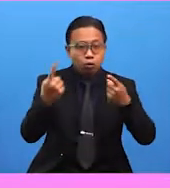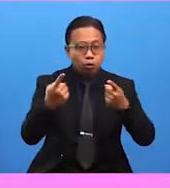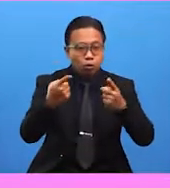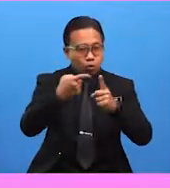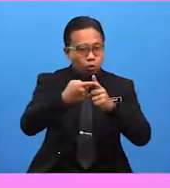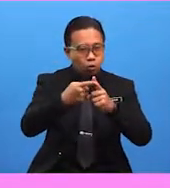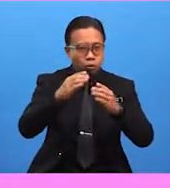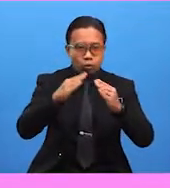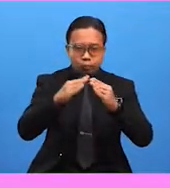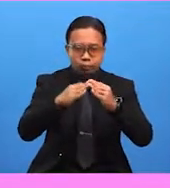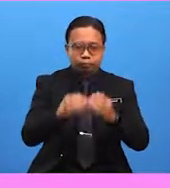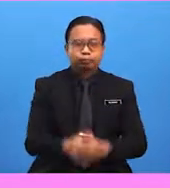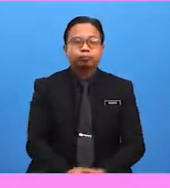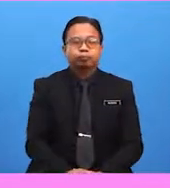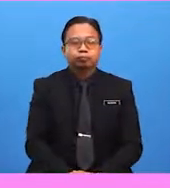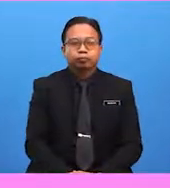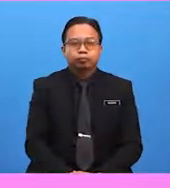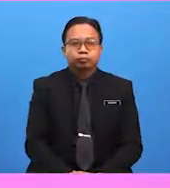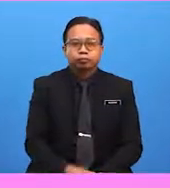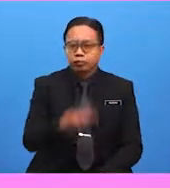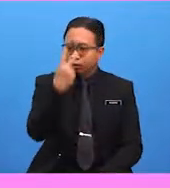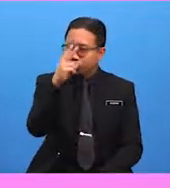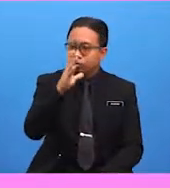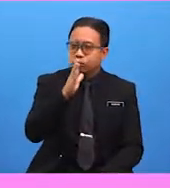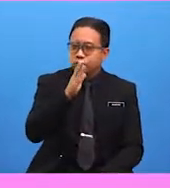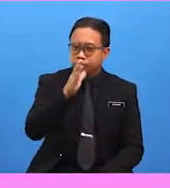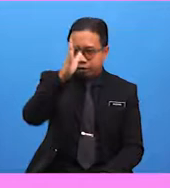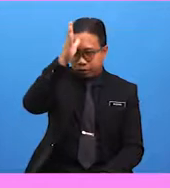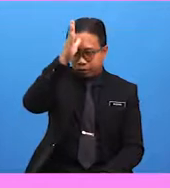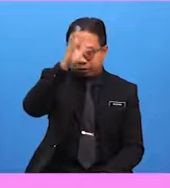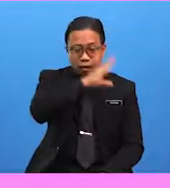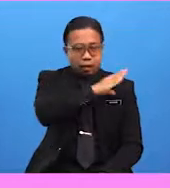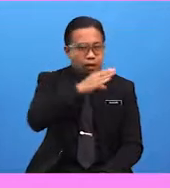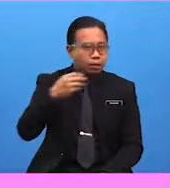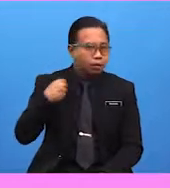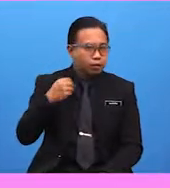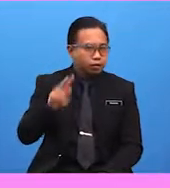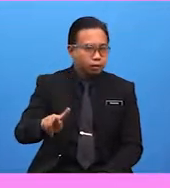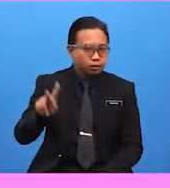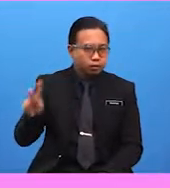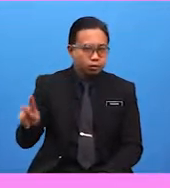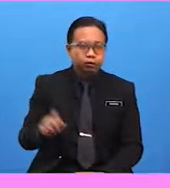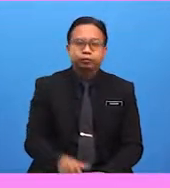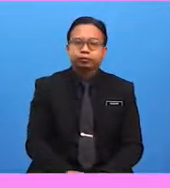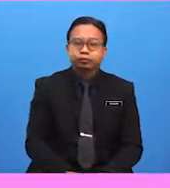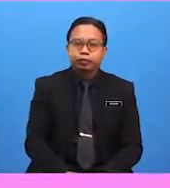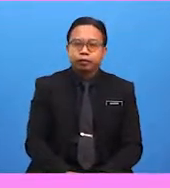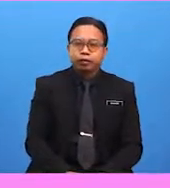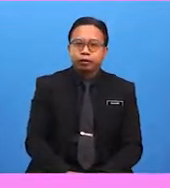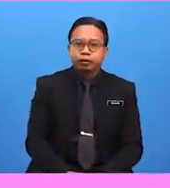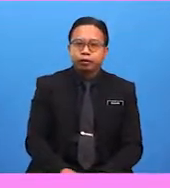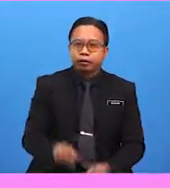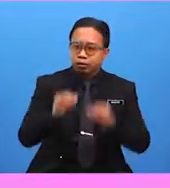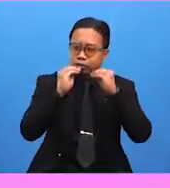the grocery store when they see parents and kids. Great teachers get